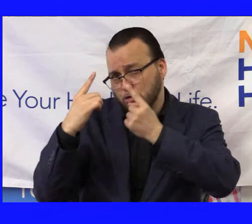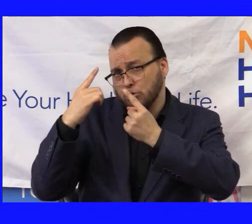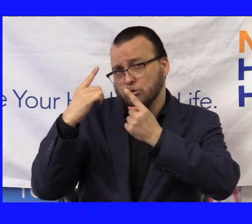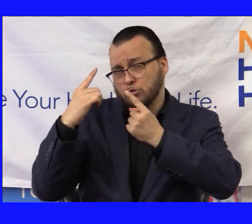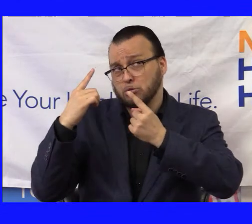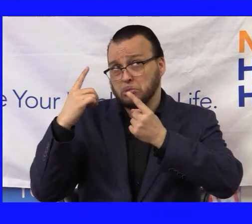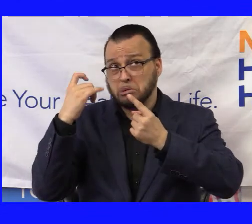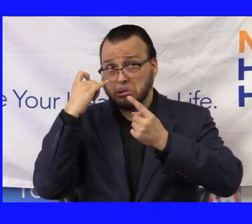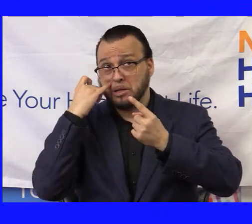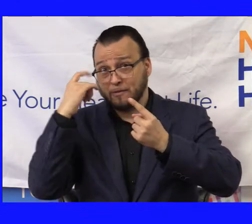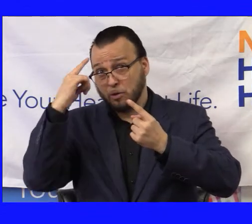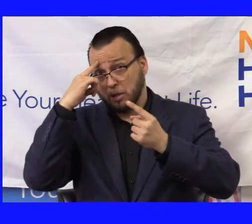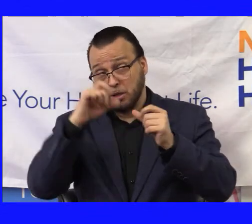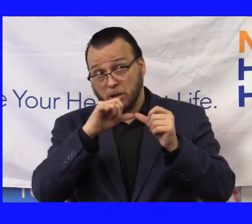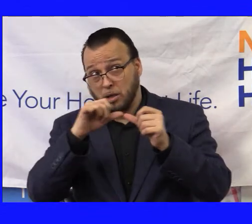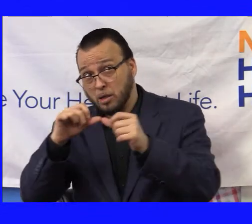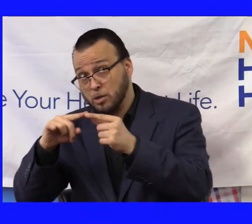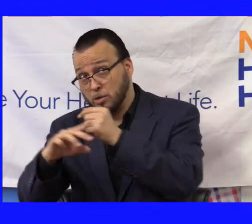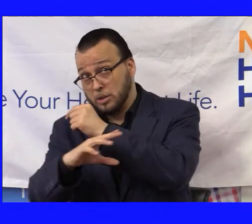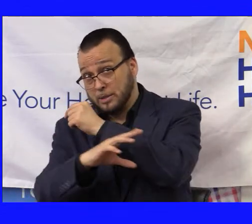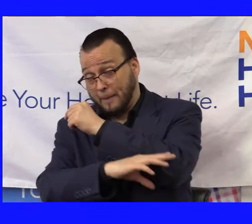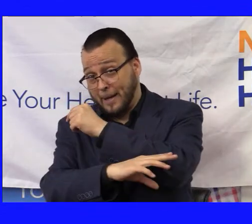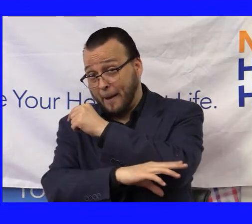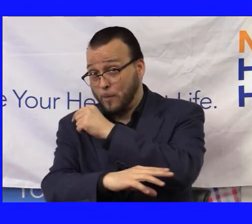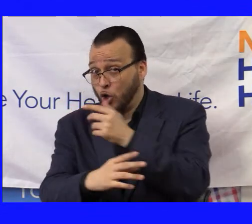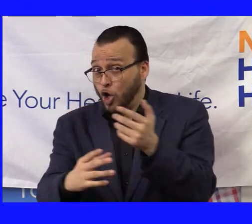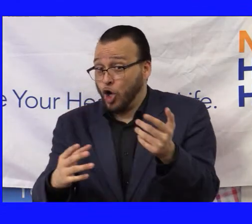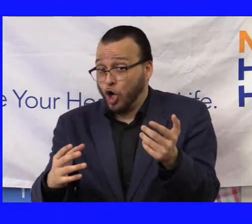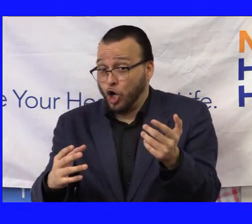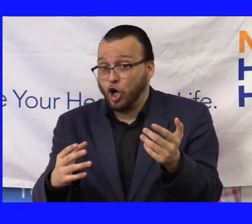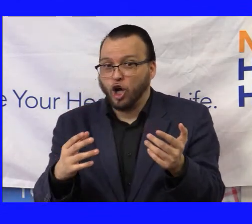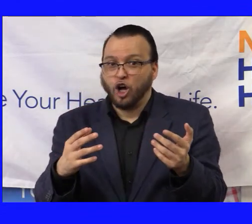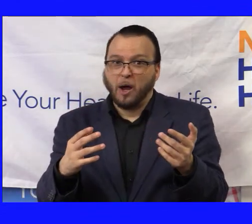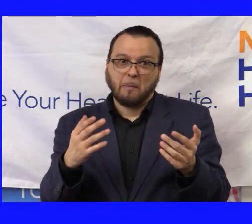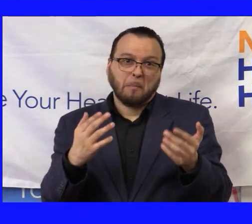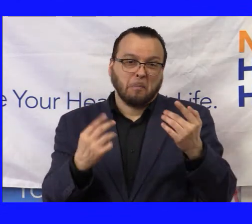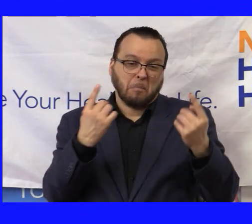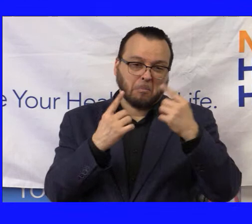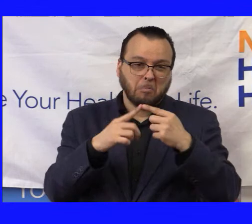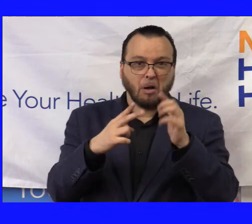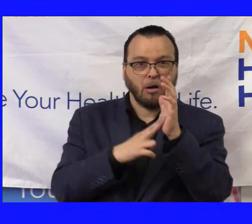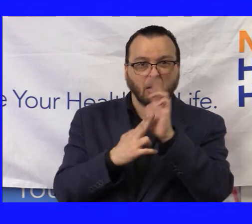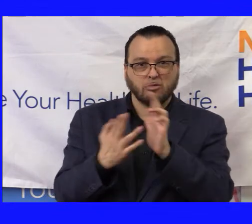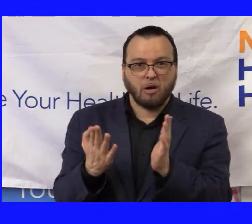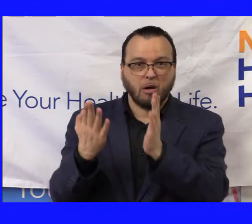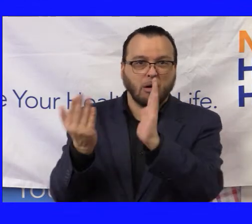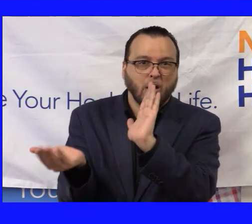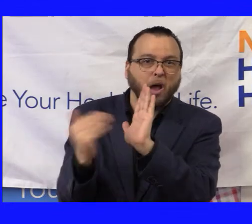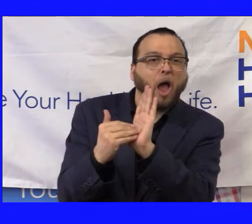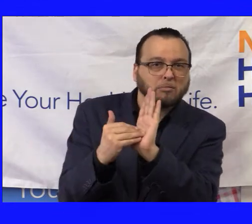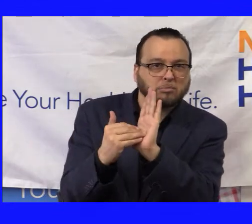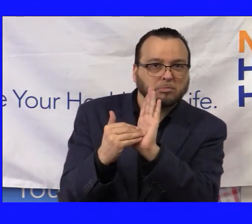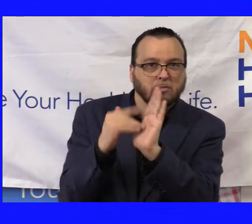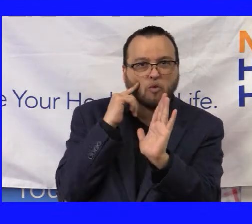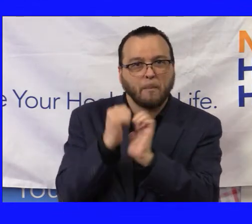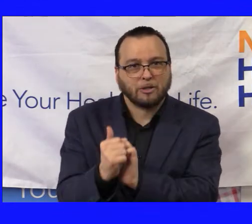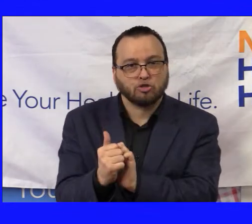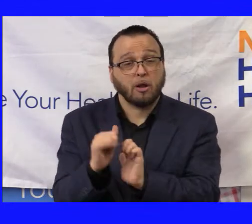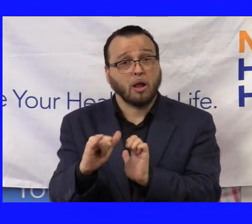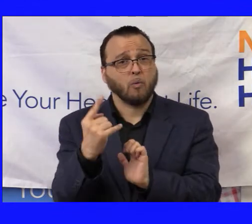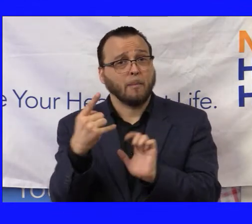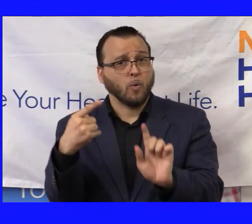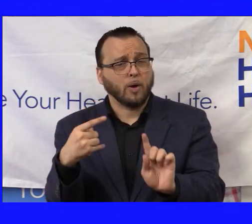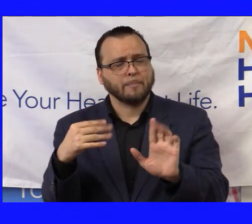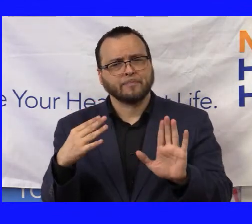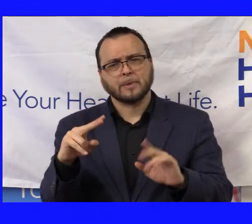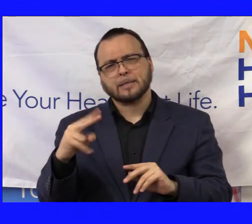pass September, which a lot of people may believe so. So that will be one point. The second point, which is